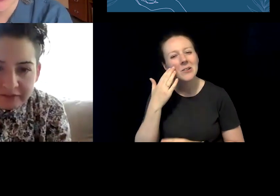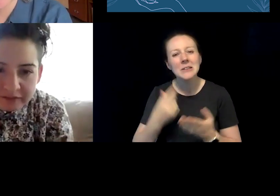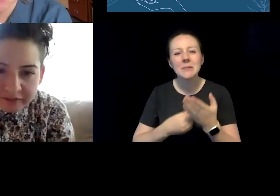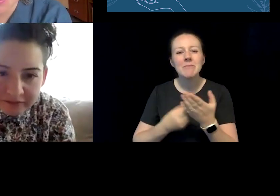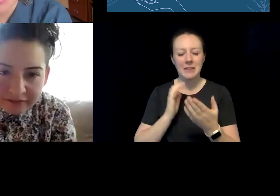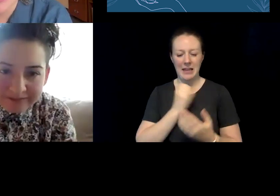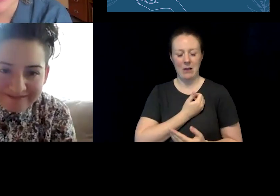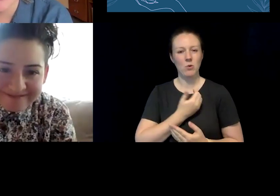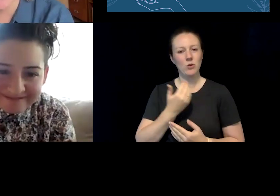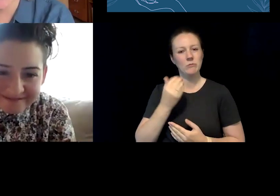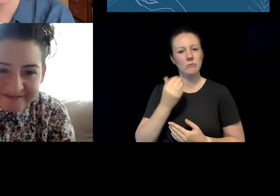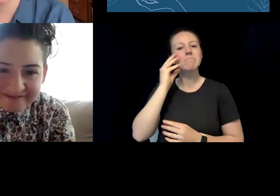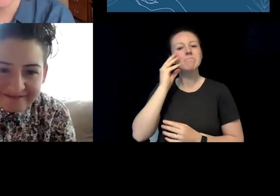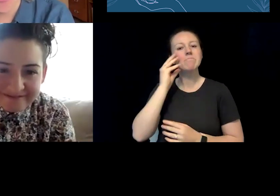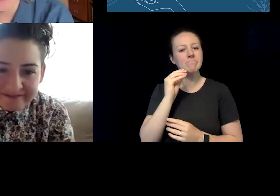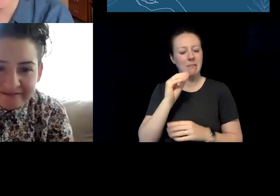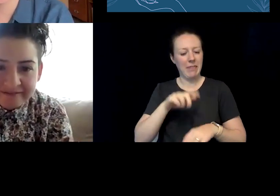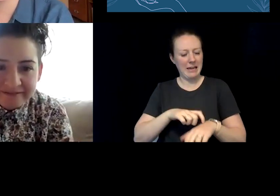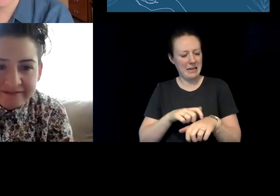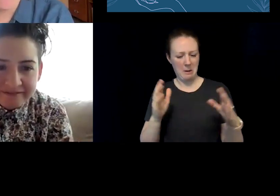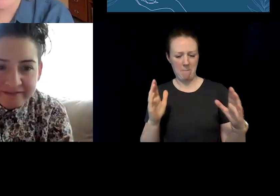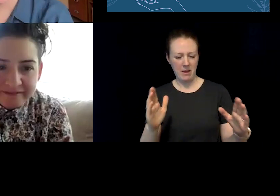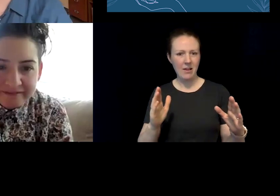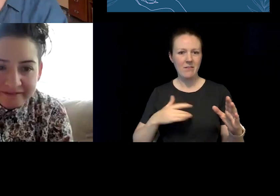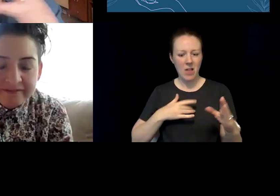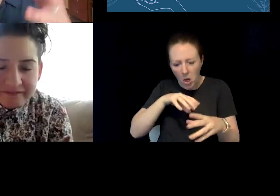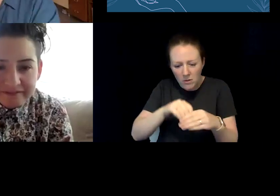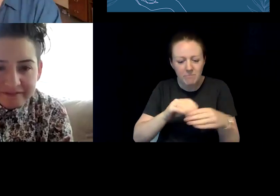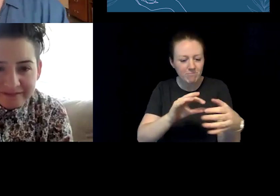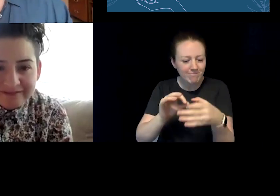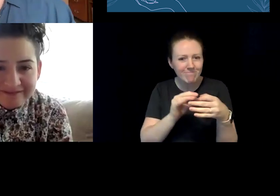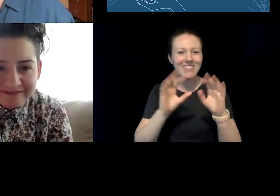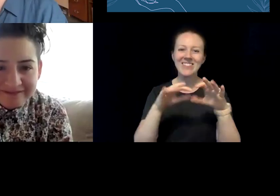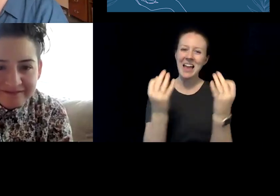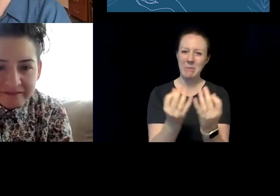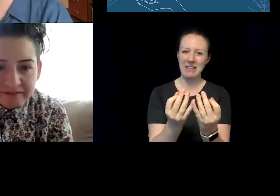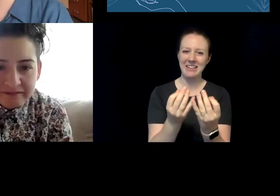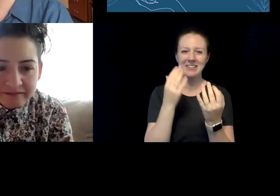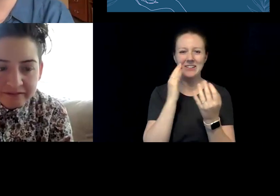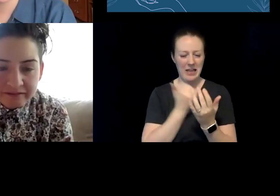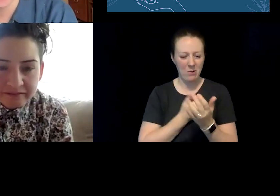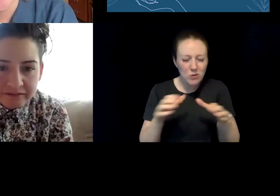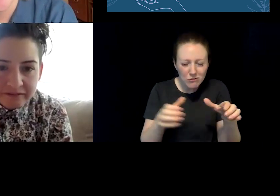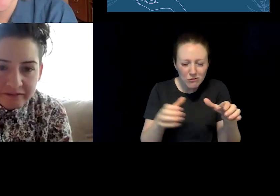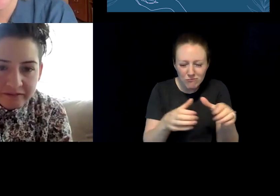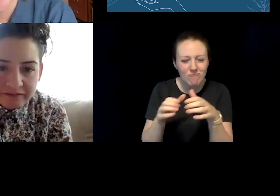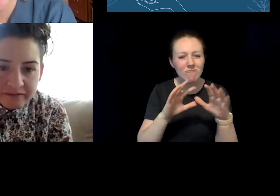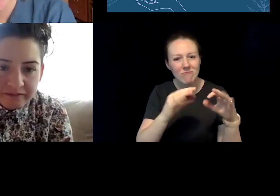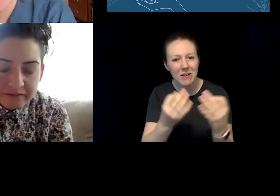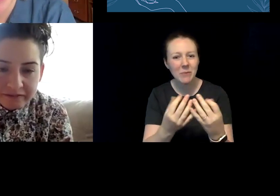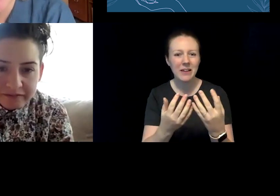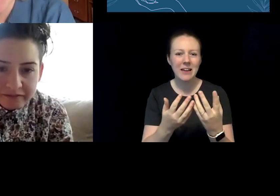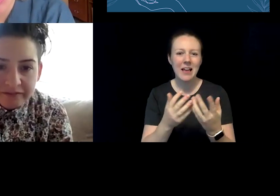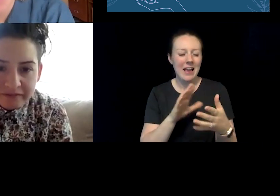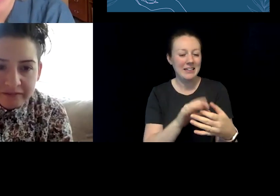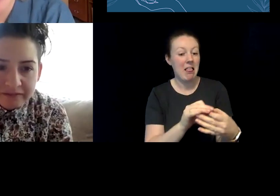of our joyous experiences, how we are like families or little units that happen, and how hard it is to let go